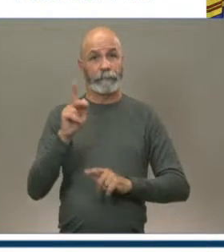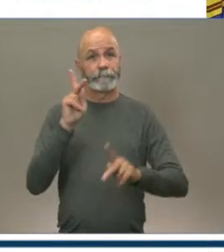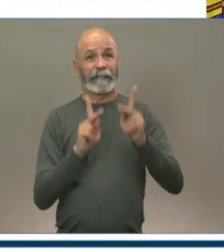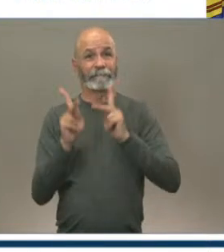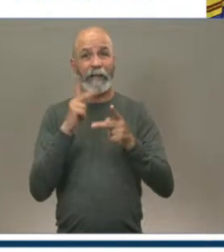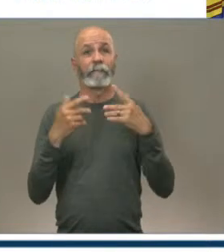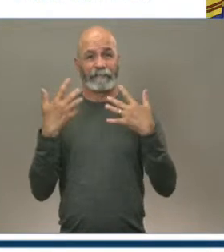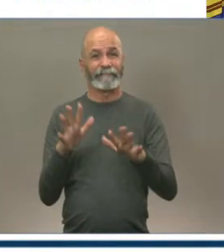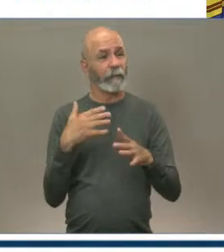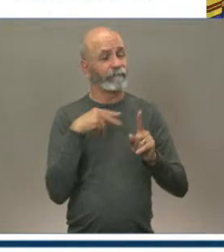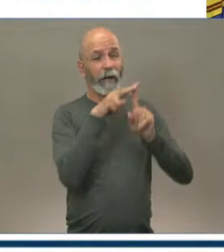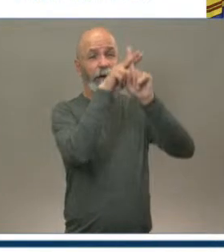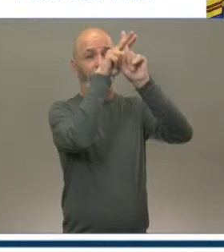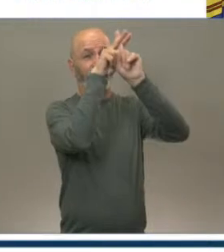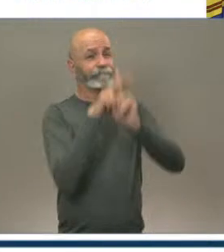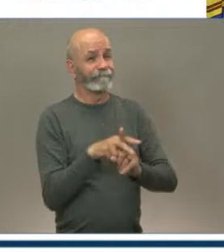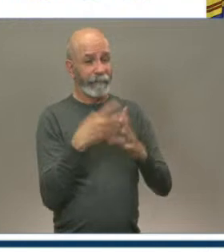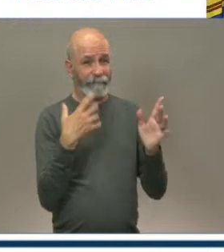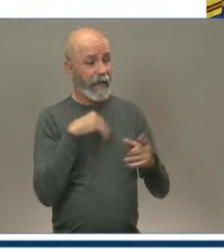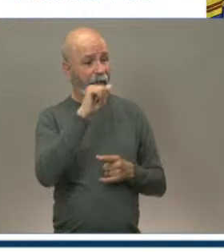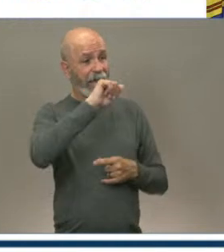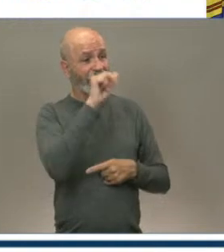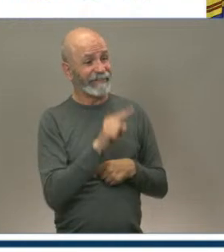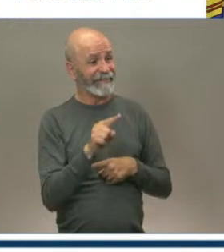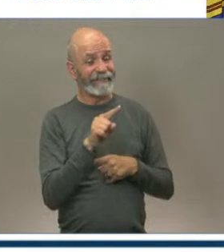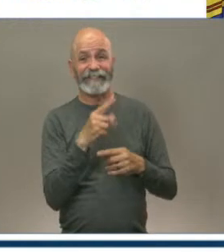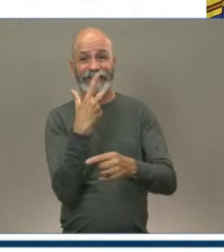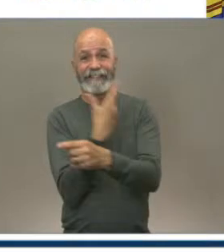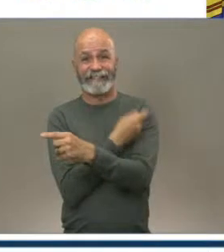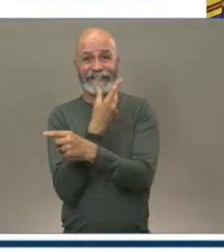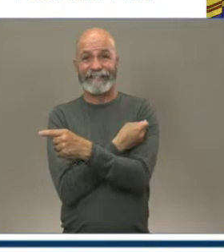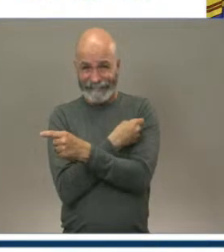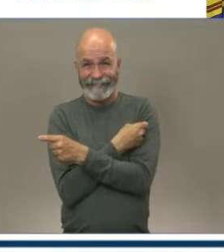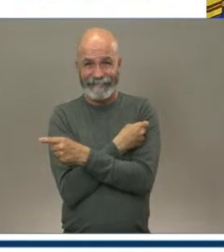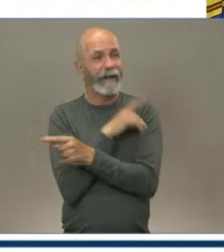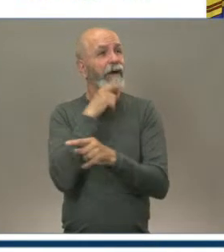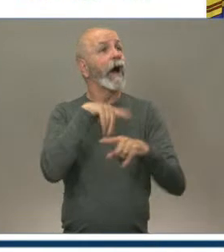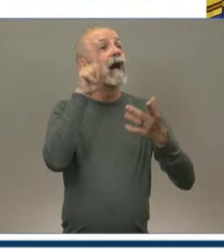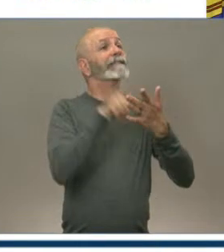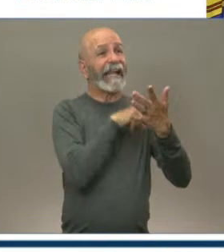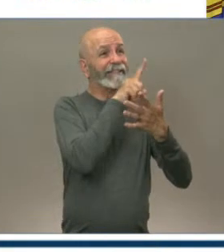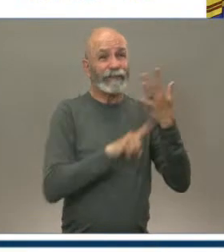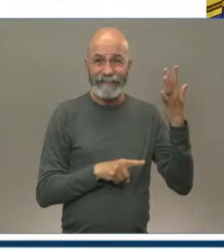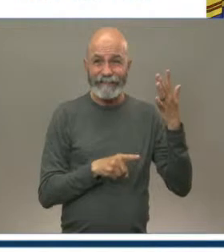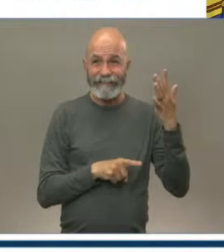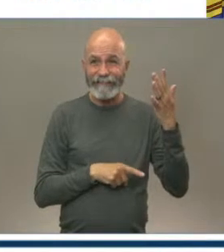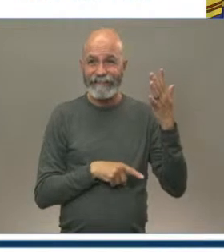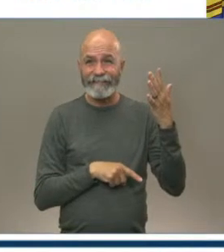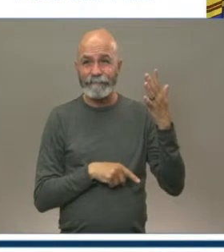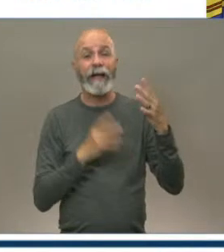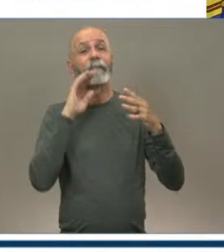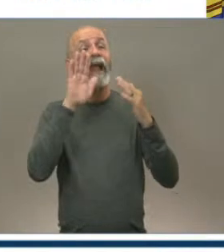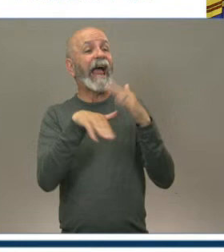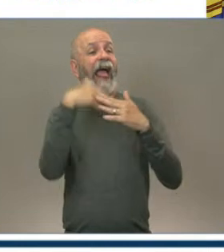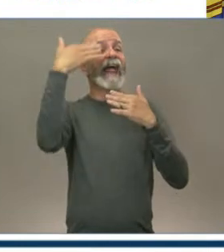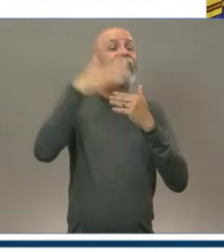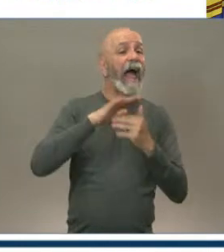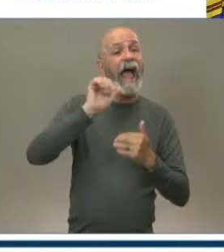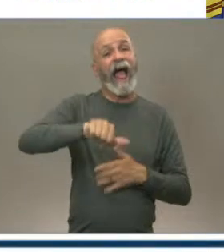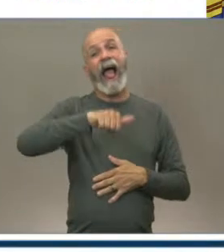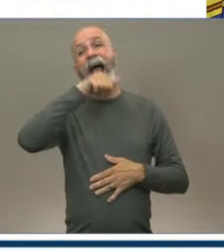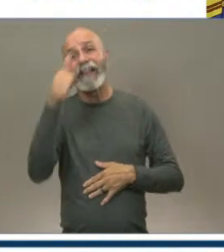will they be prioritized for an appointment for the other vaccines since their bookings will be